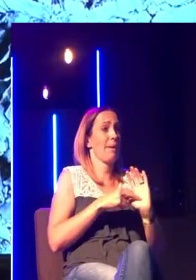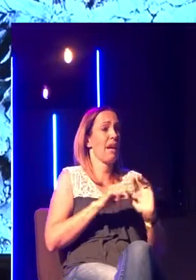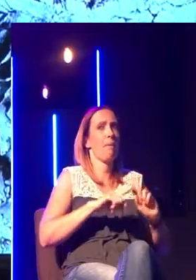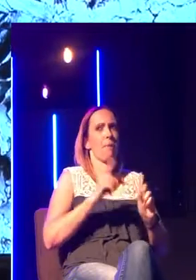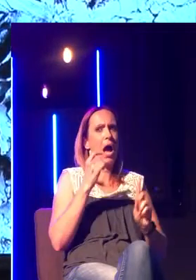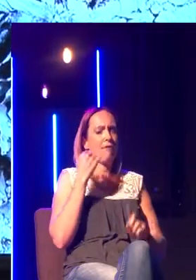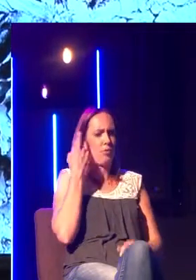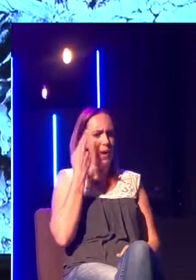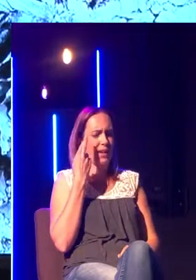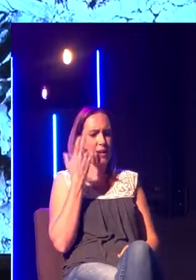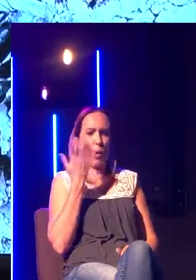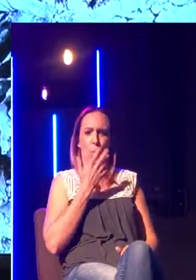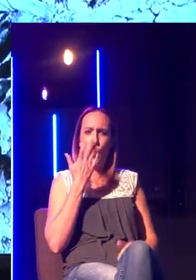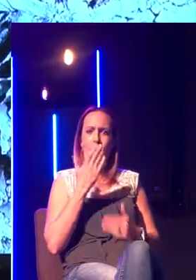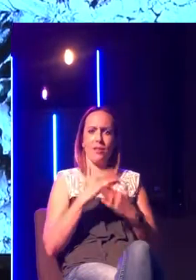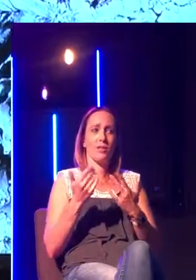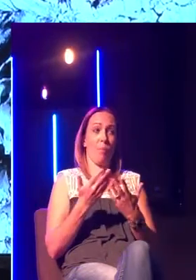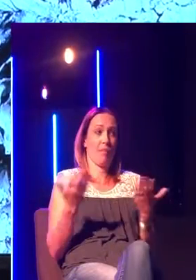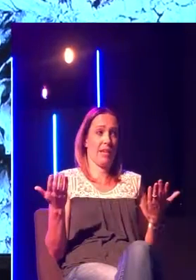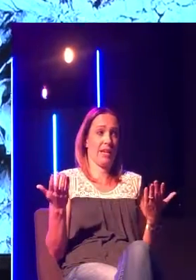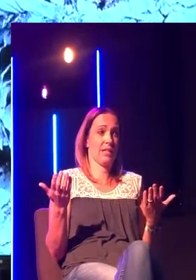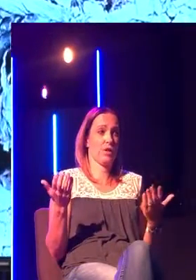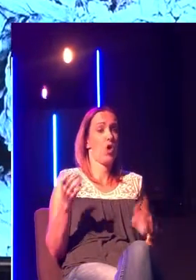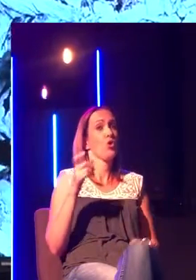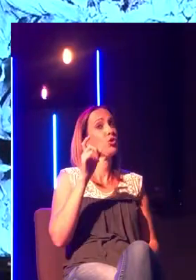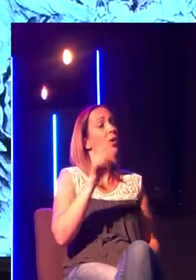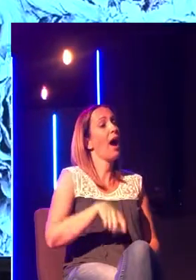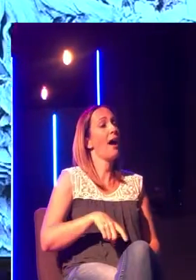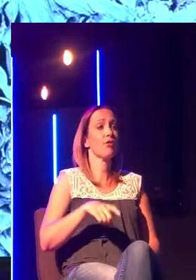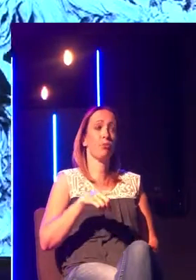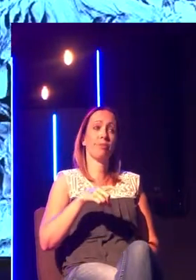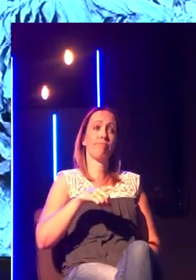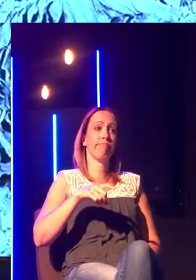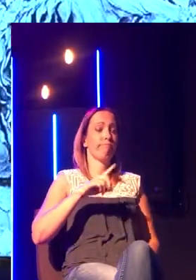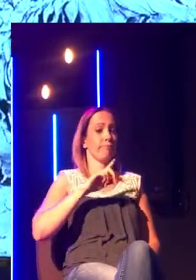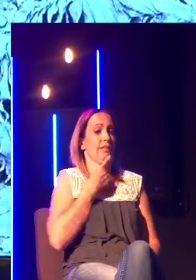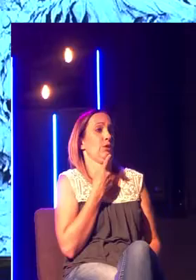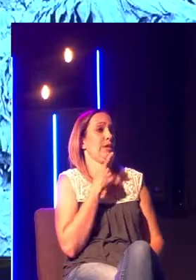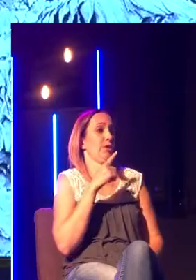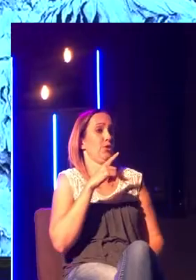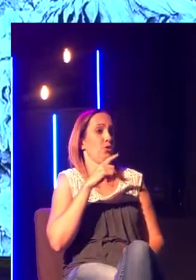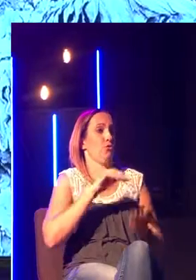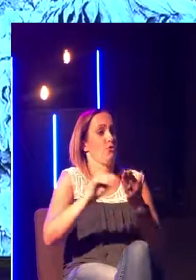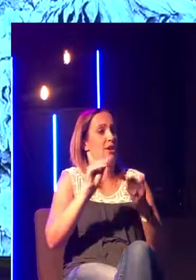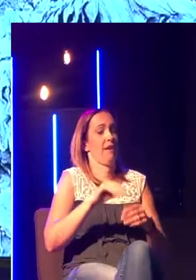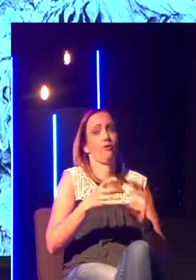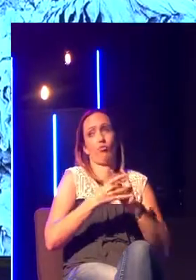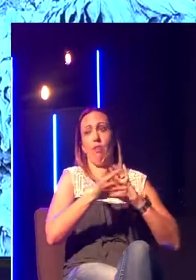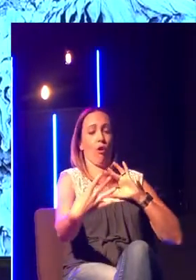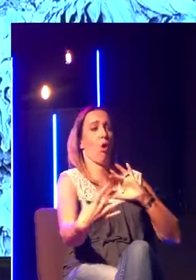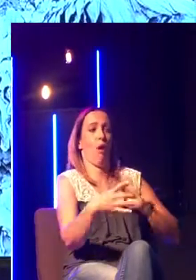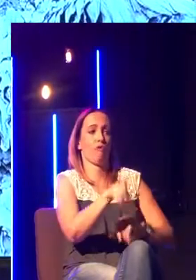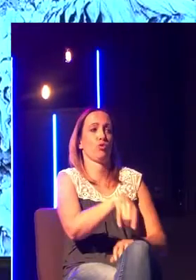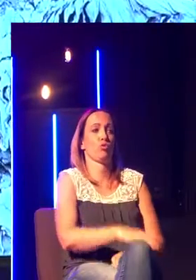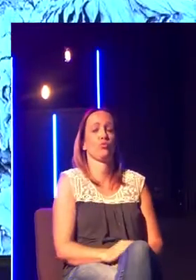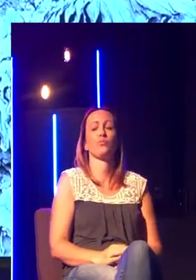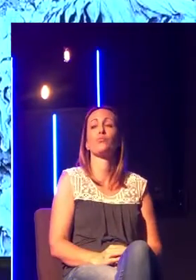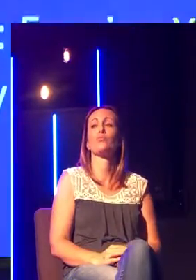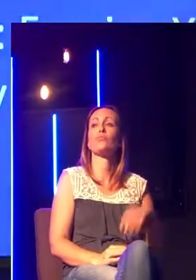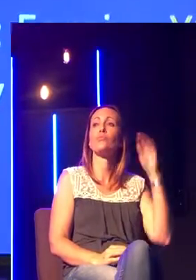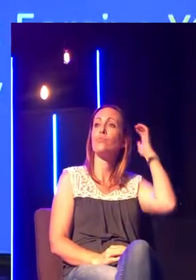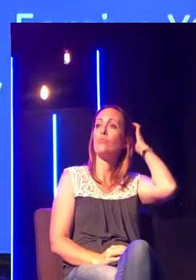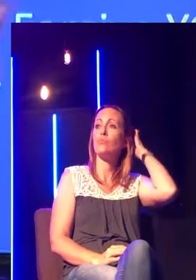to recognize, man, there's some stuff, get drastic if you have to forgive, to let go. Step number 3 is